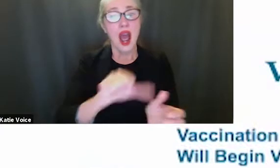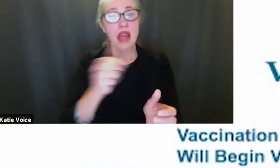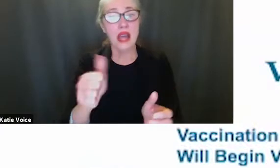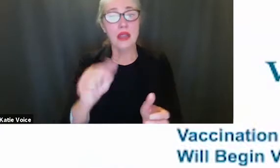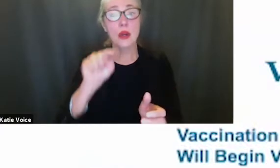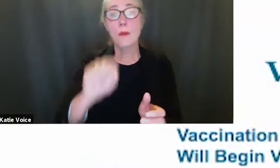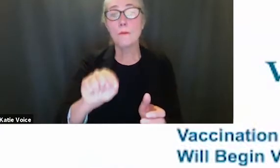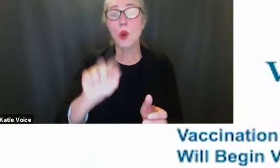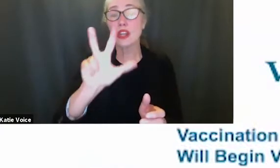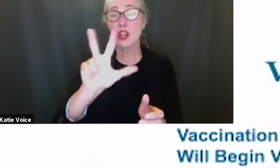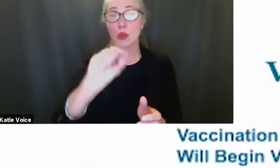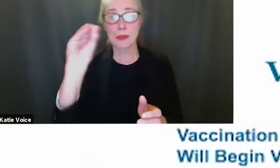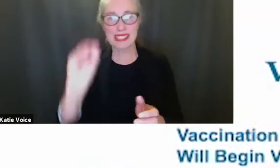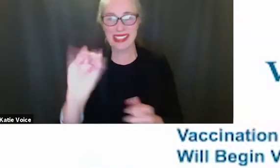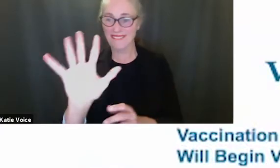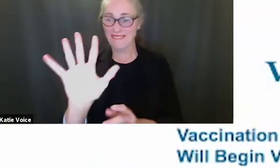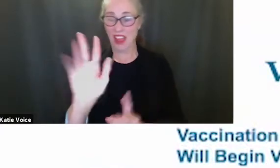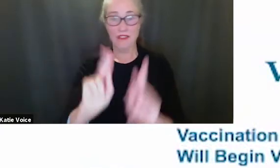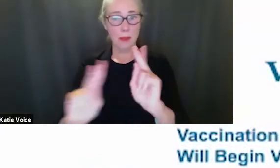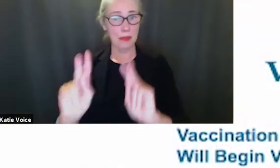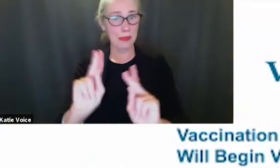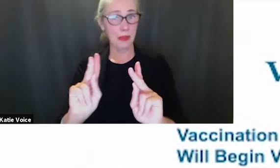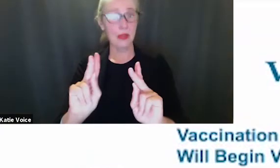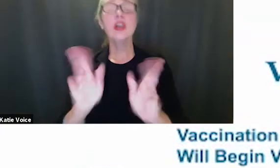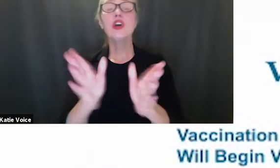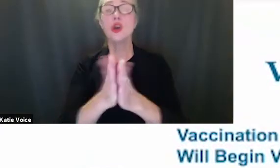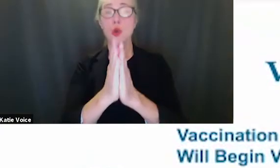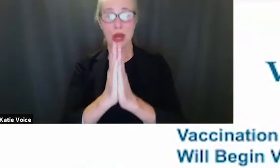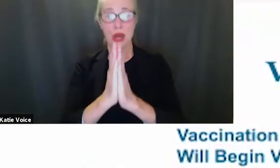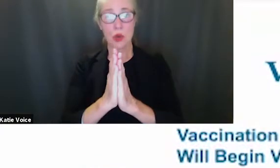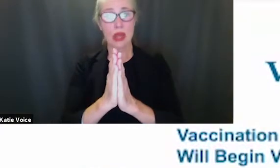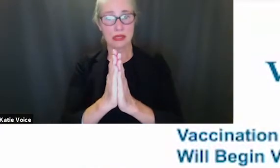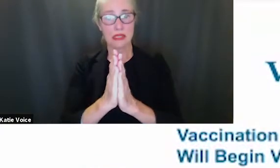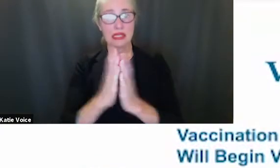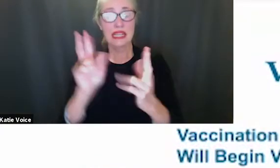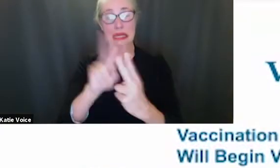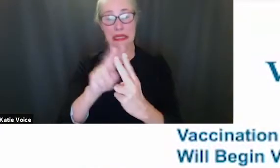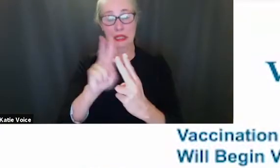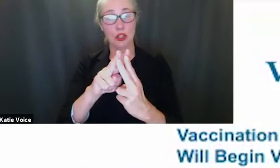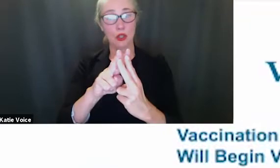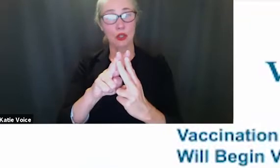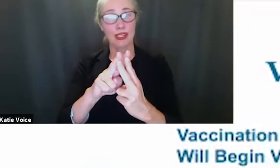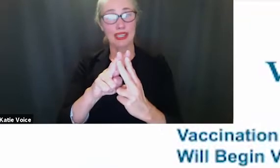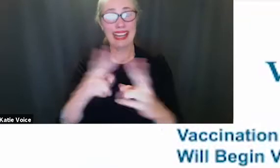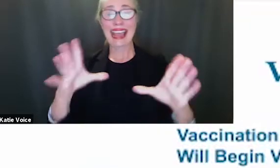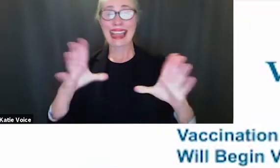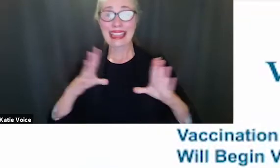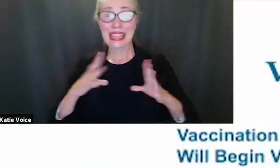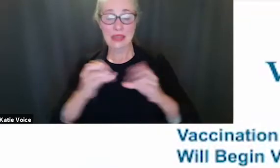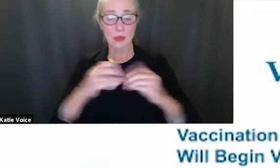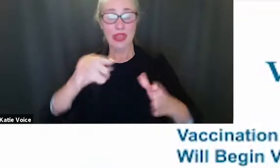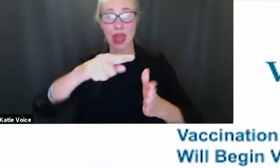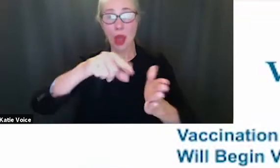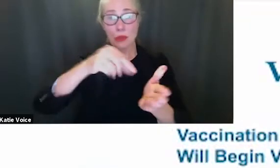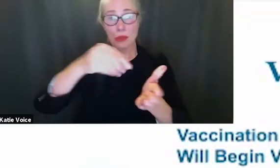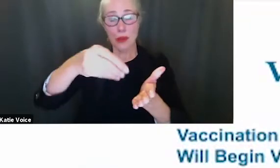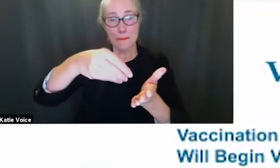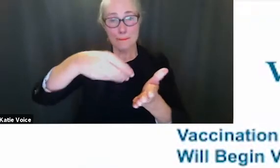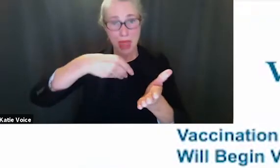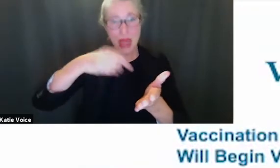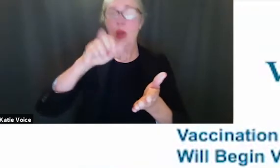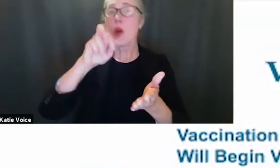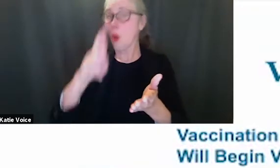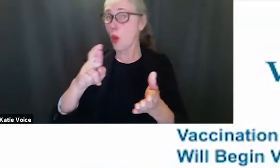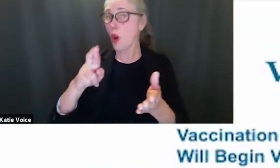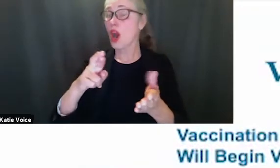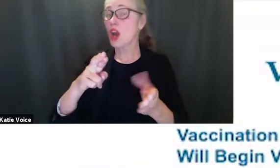5 individuals requesting unpaid leave or resignation and will not be vaccinated. And then